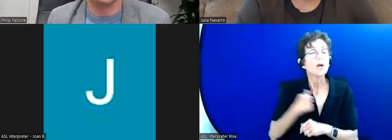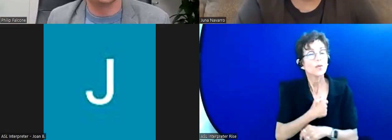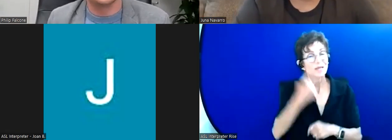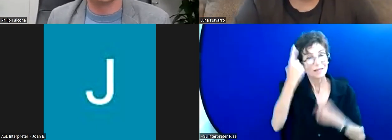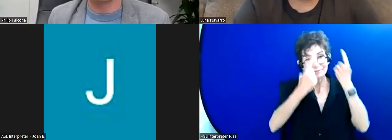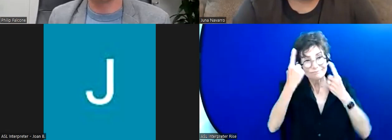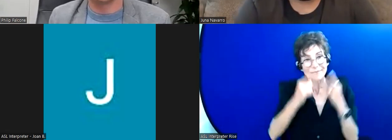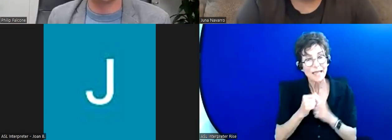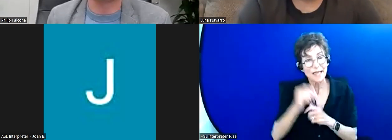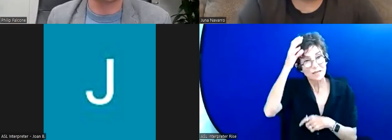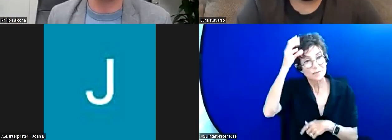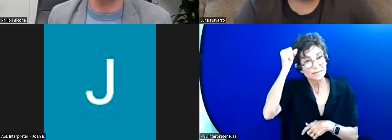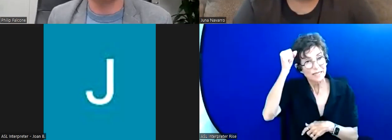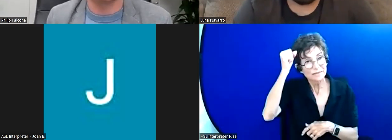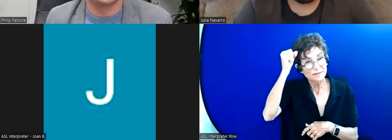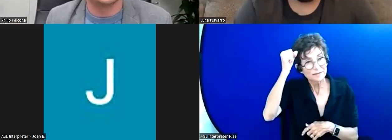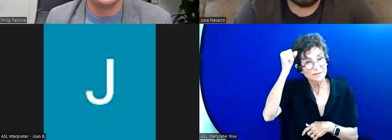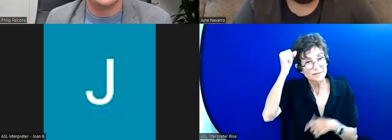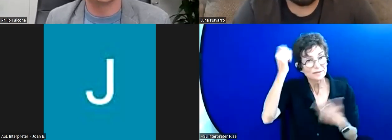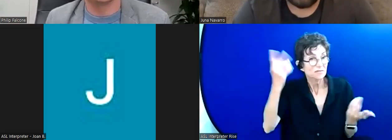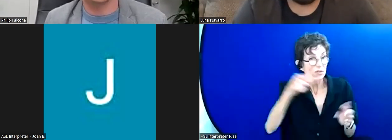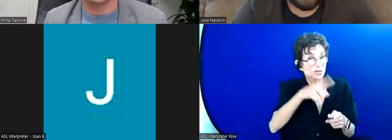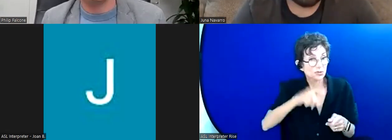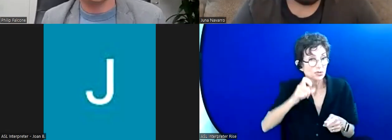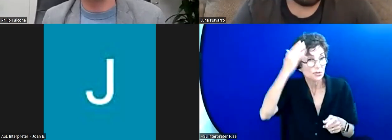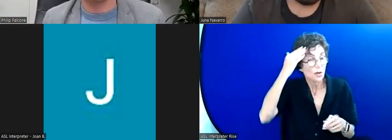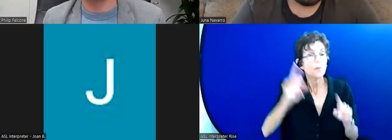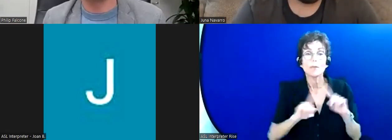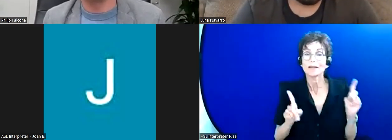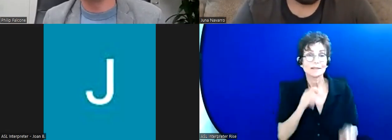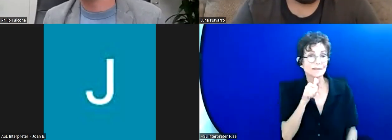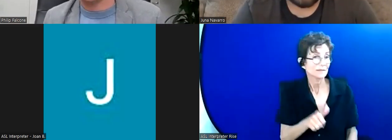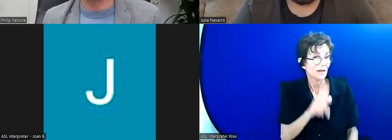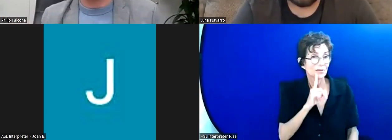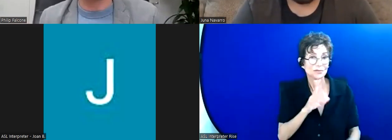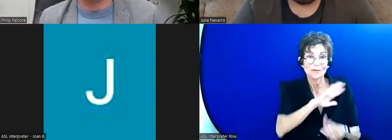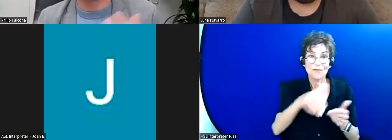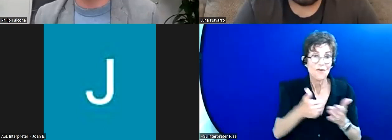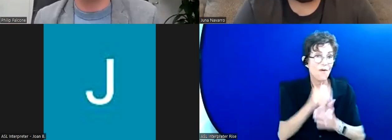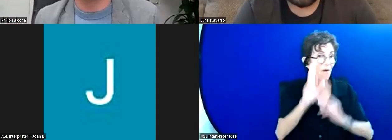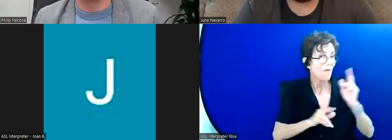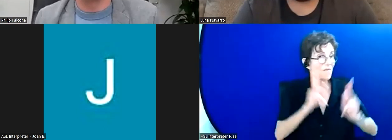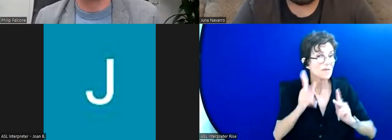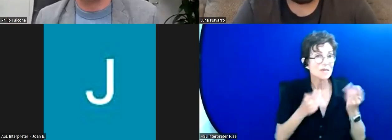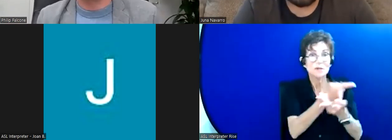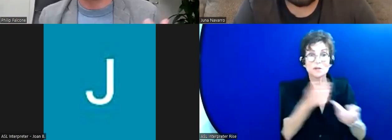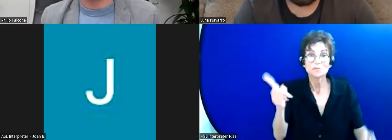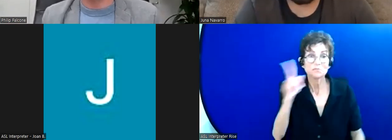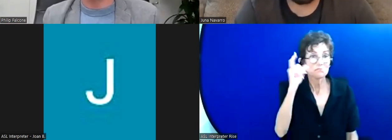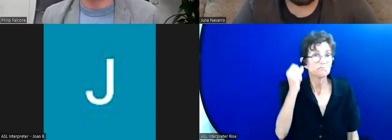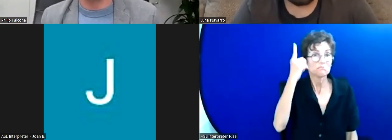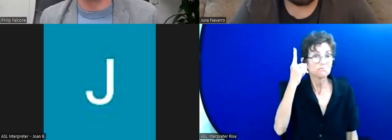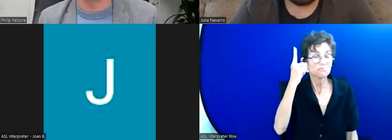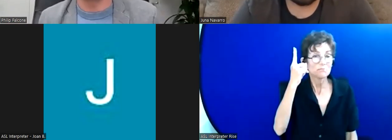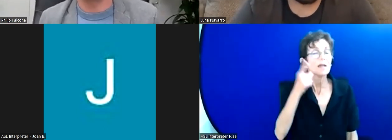no-brainer, but we have to be aware that that's not the case for everybody. And so really helping educate people in a nice way, in a respectful way, but helping